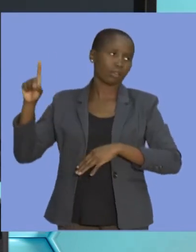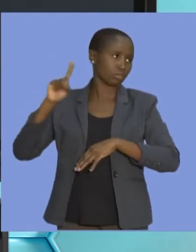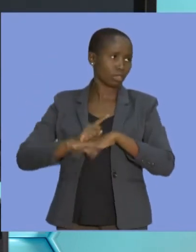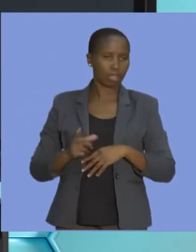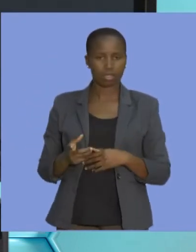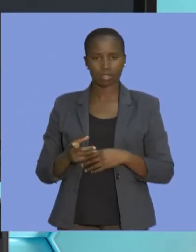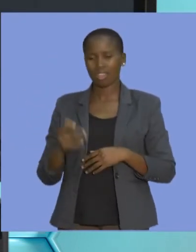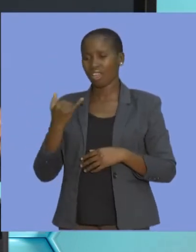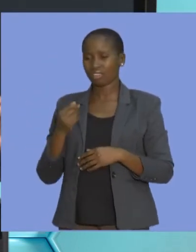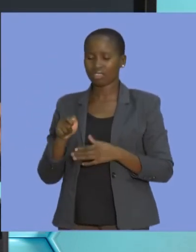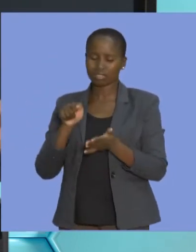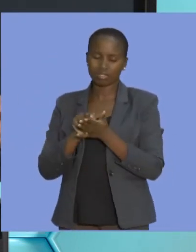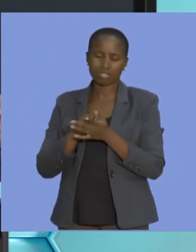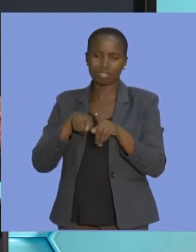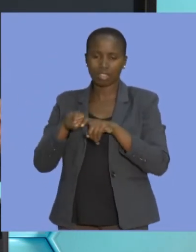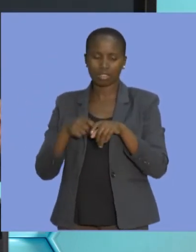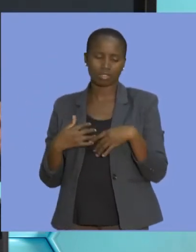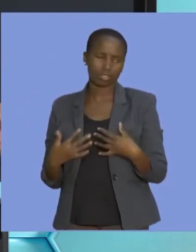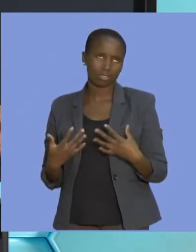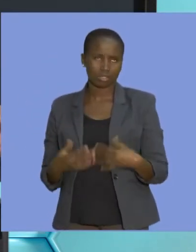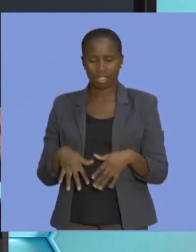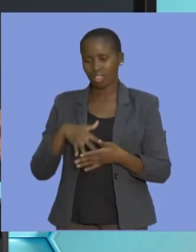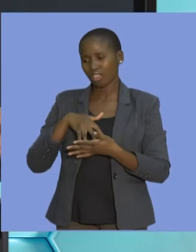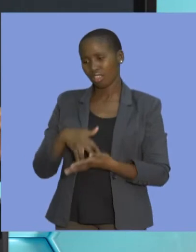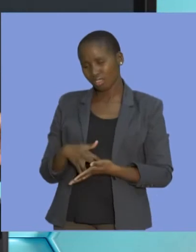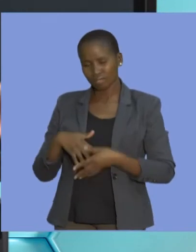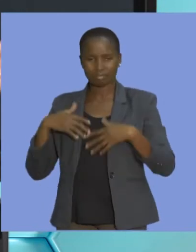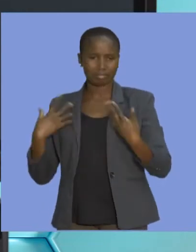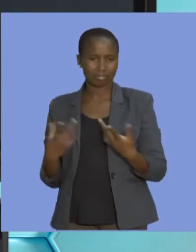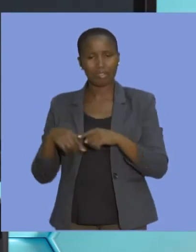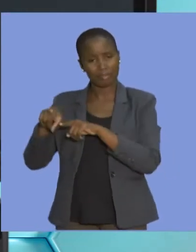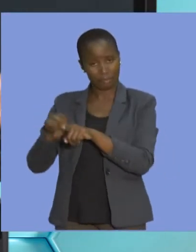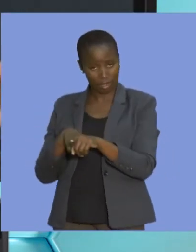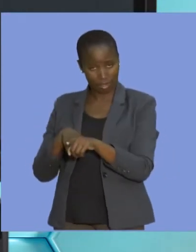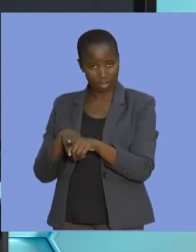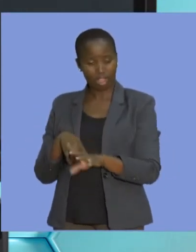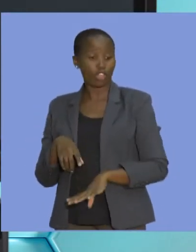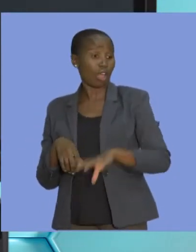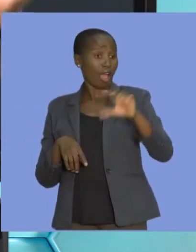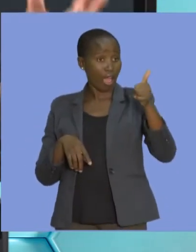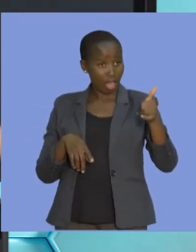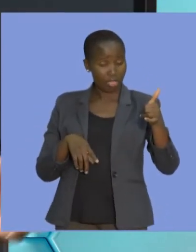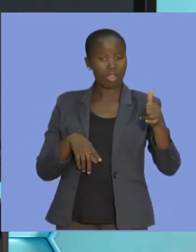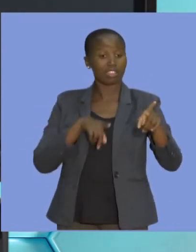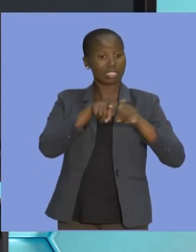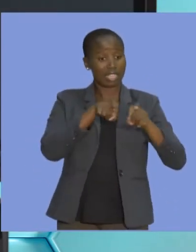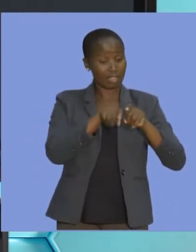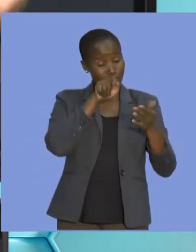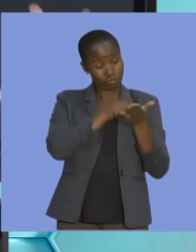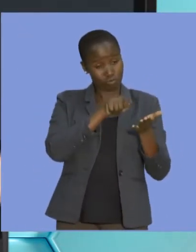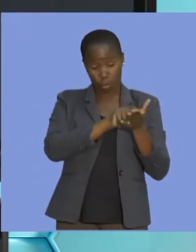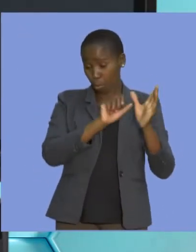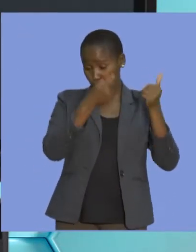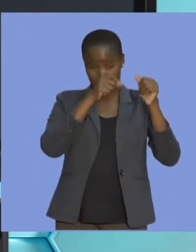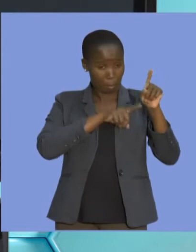performed poorly in the test, and one student performed good? It doesn't look at the holistic, everyone